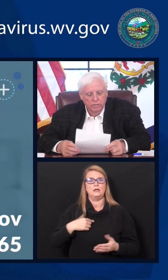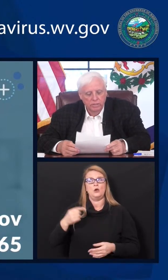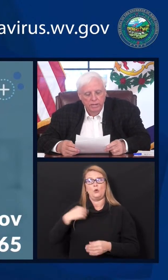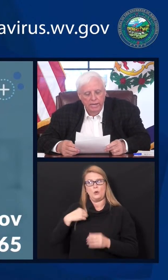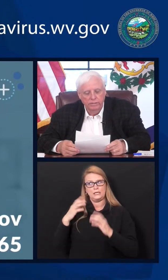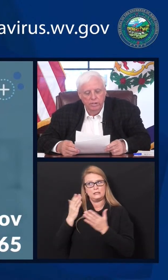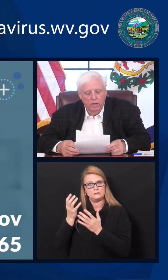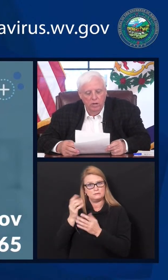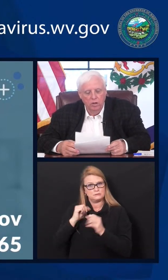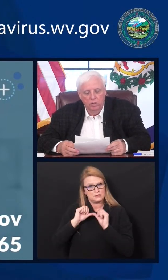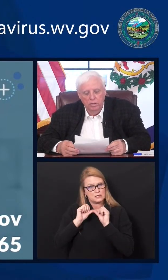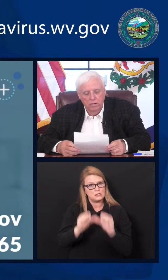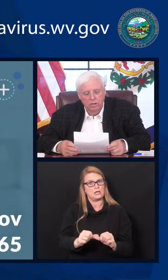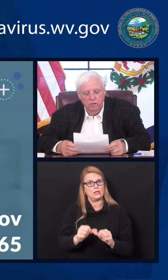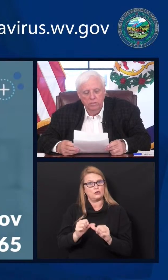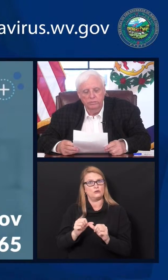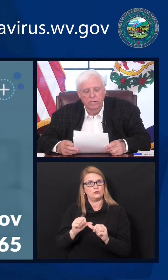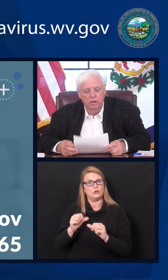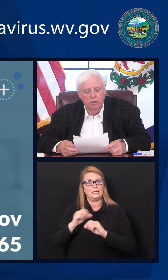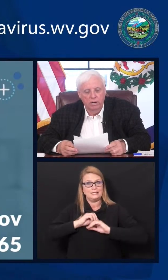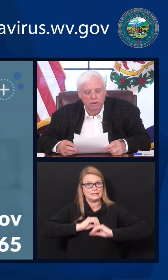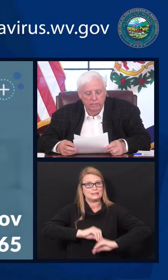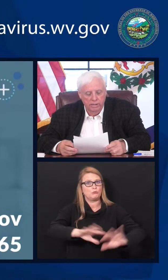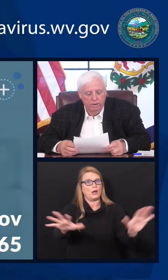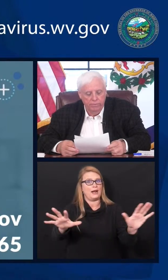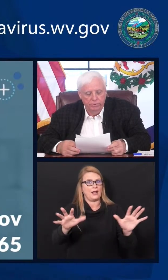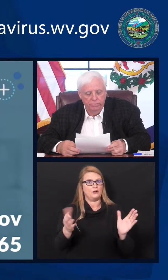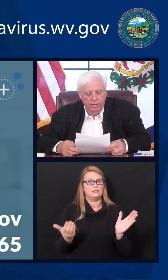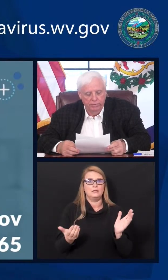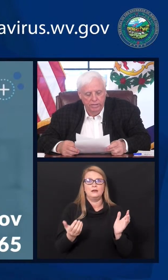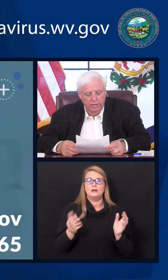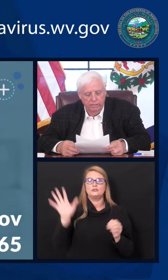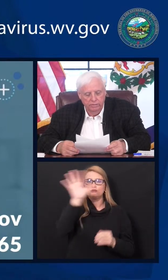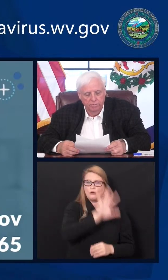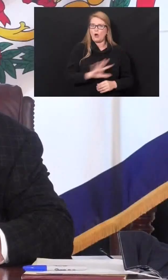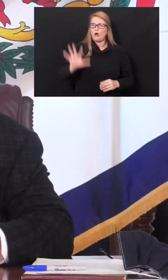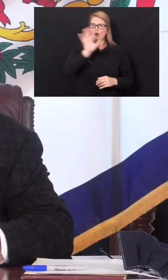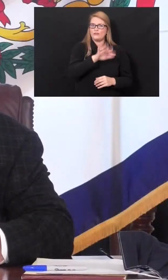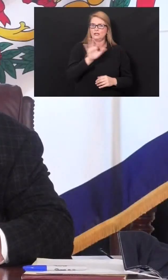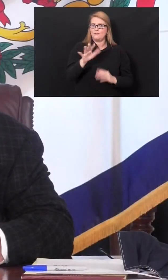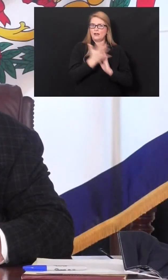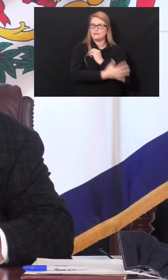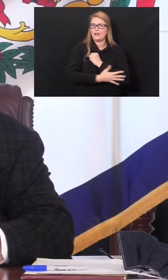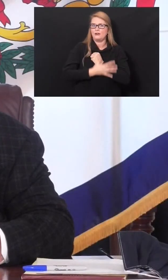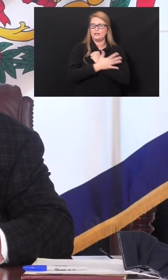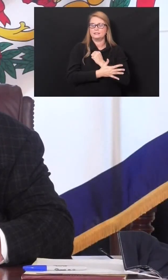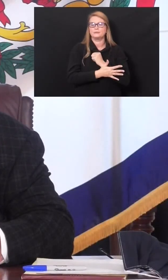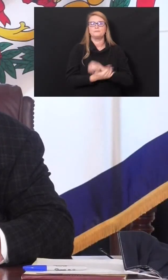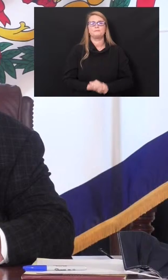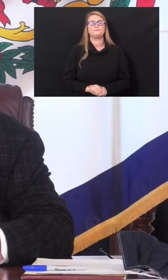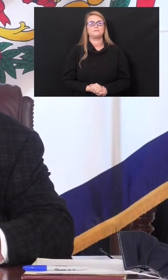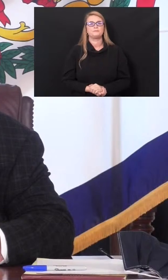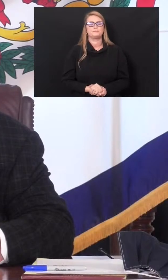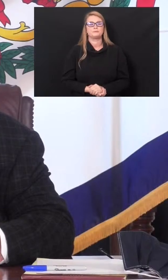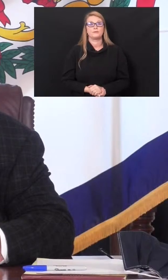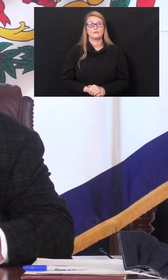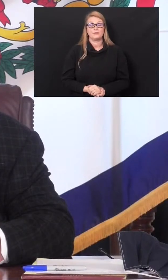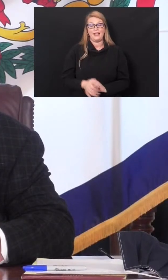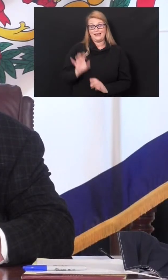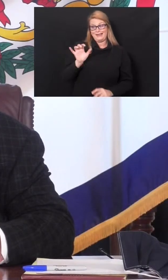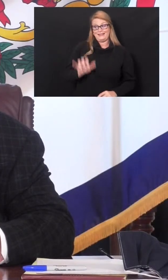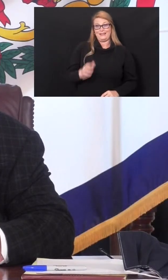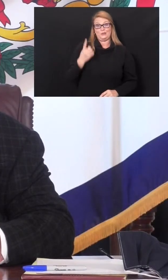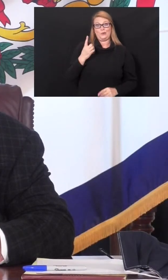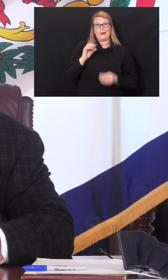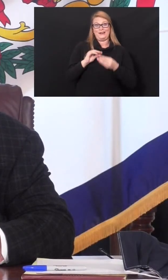doses out to all across our entire 55 counties. And get this number, and this number is one that I